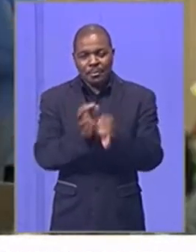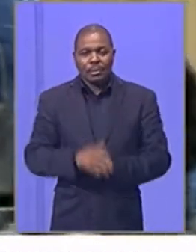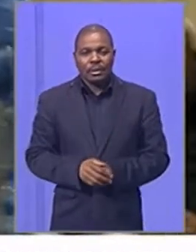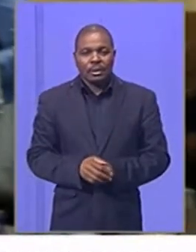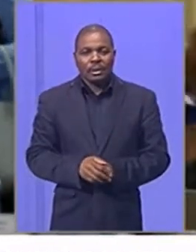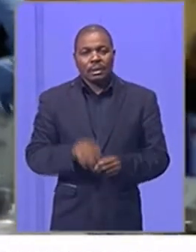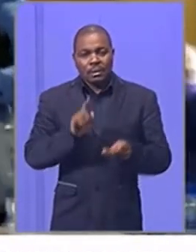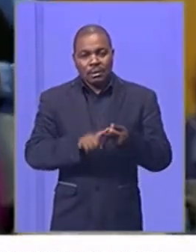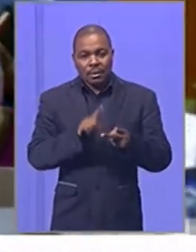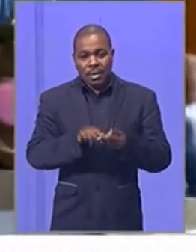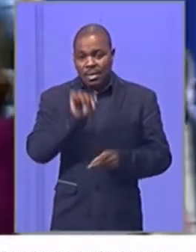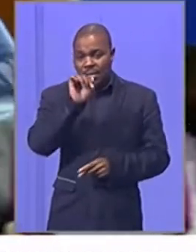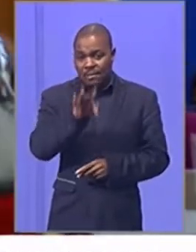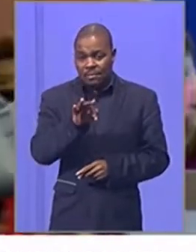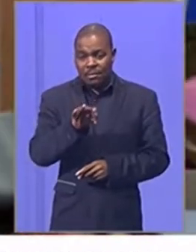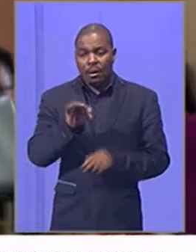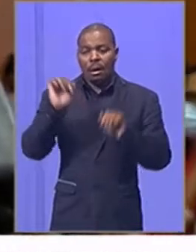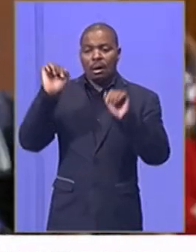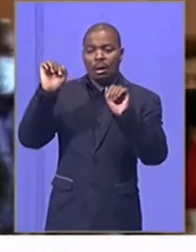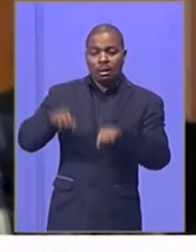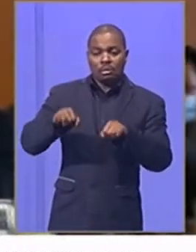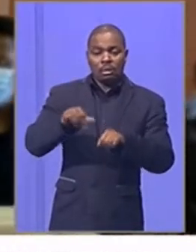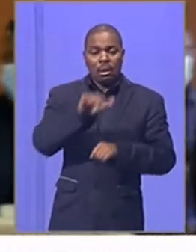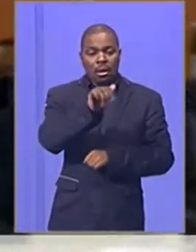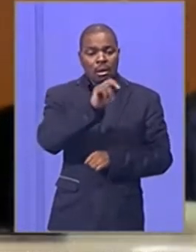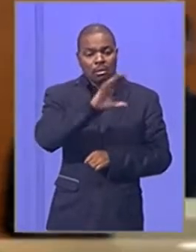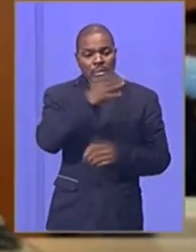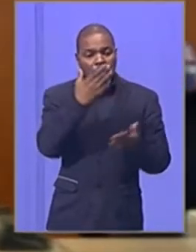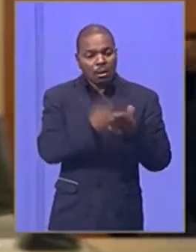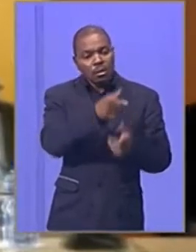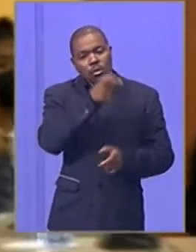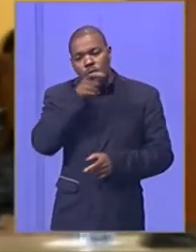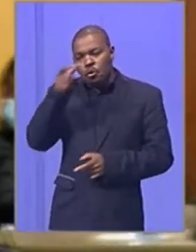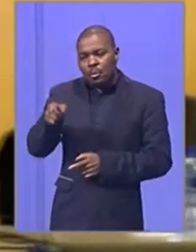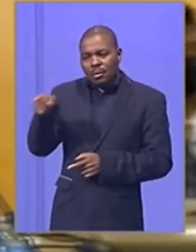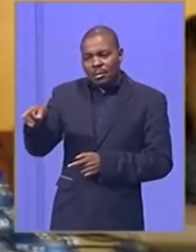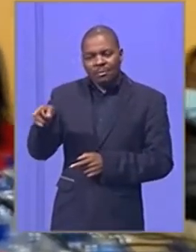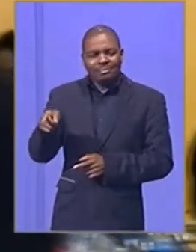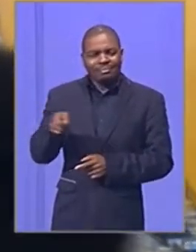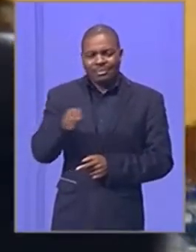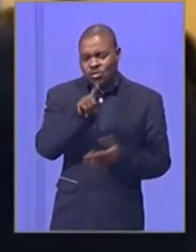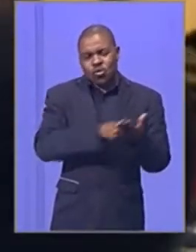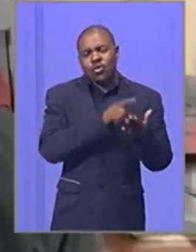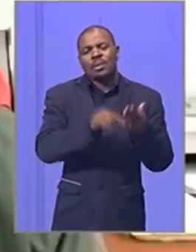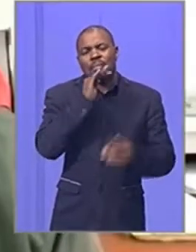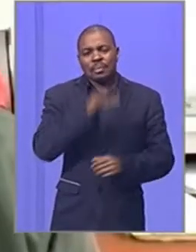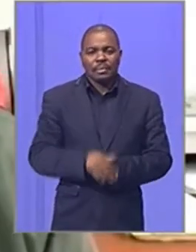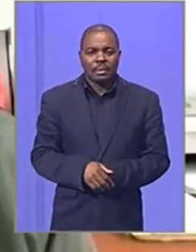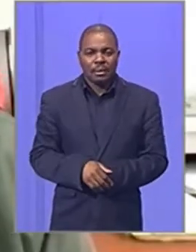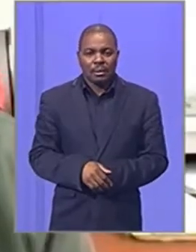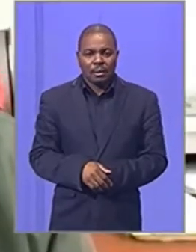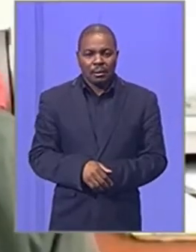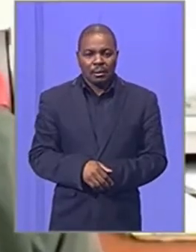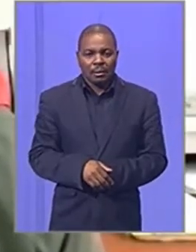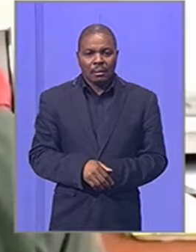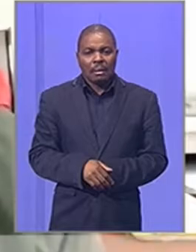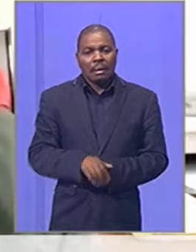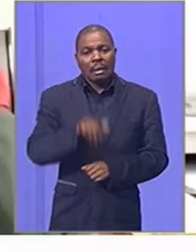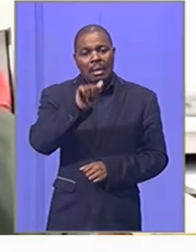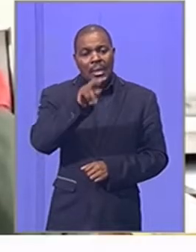wa hae ha e bana ka dumella ANC hore e ipuelle ho se bueng ke Mavuso. The ANC mess is not